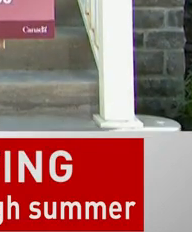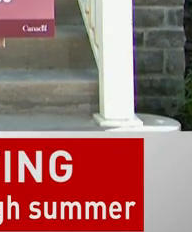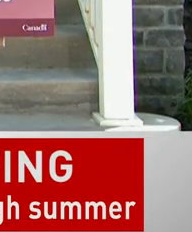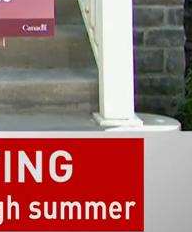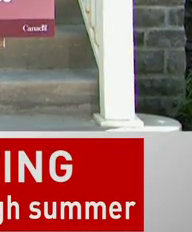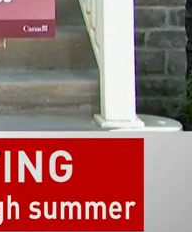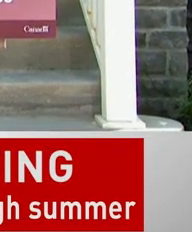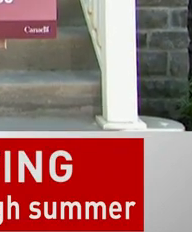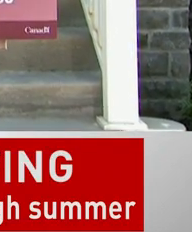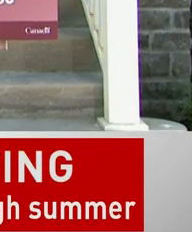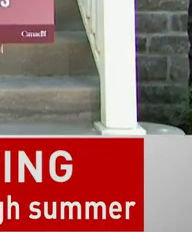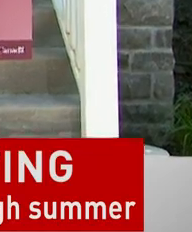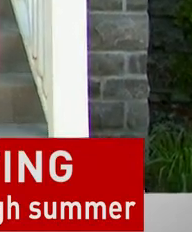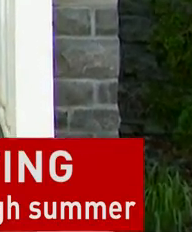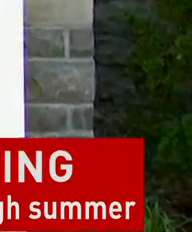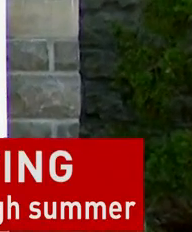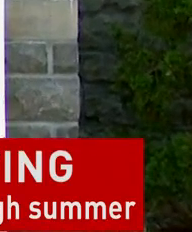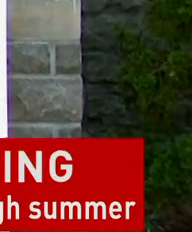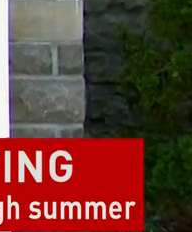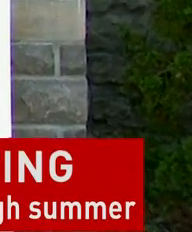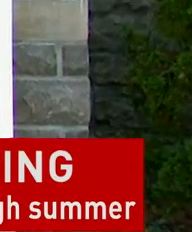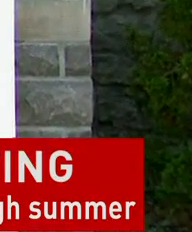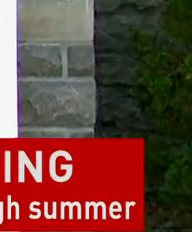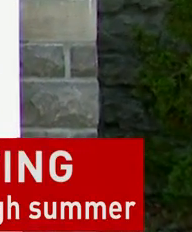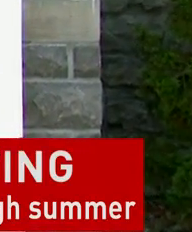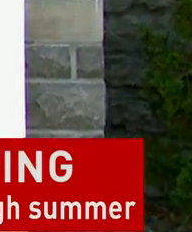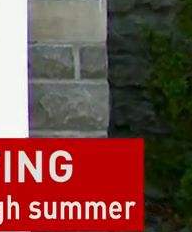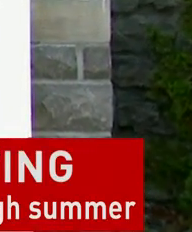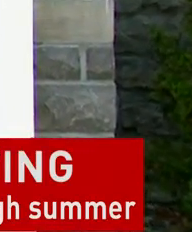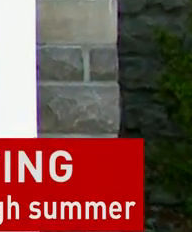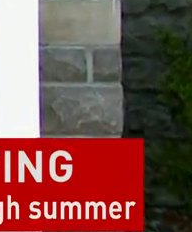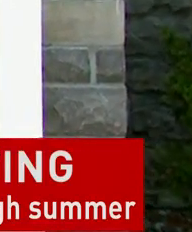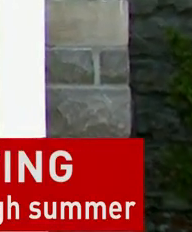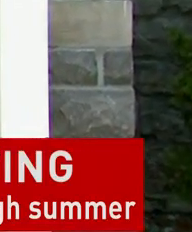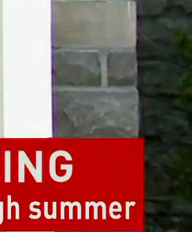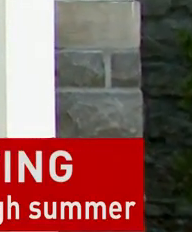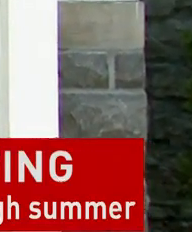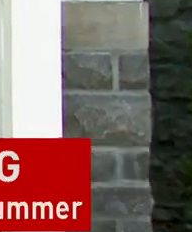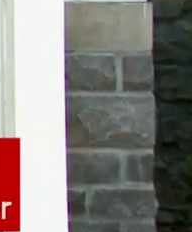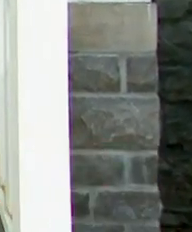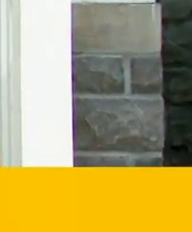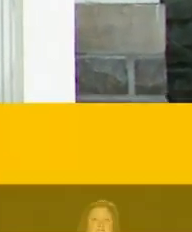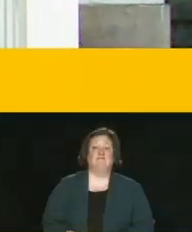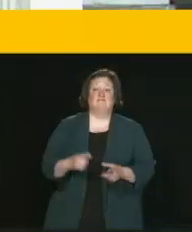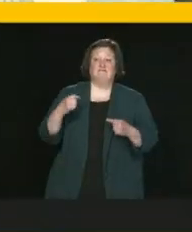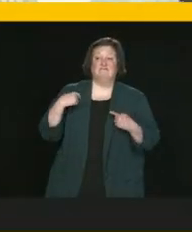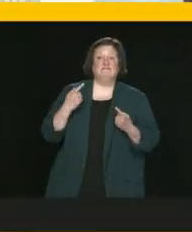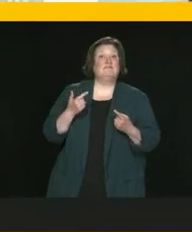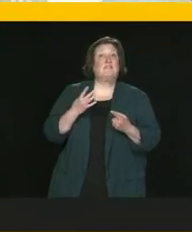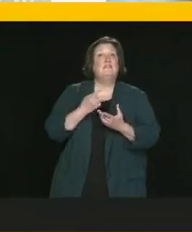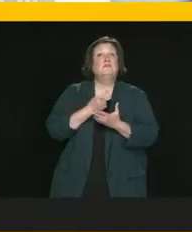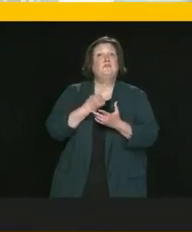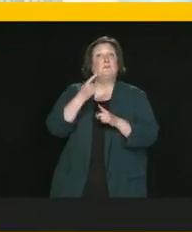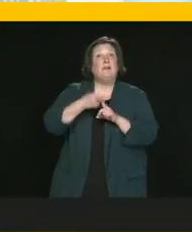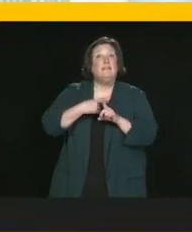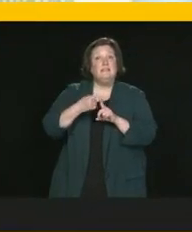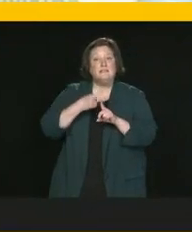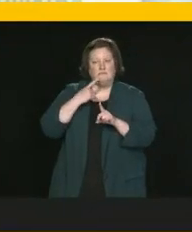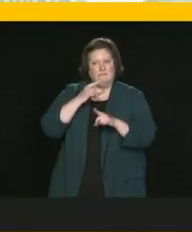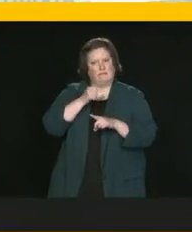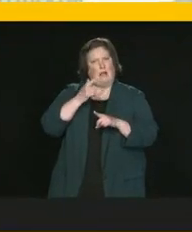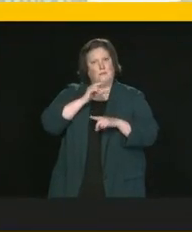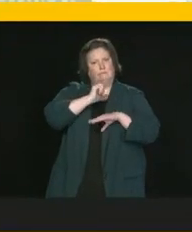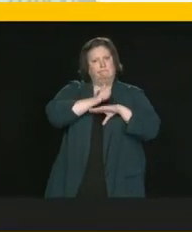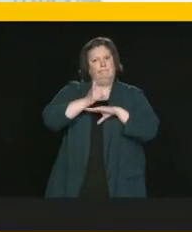taking place tomorrow. Don't know if he'll refer to that here, but here now, the Prime Minister of Canada. Over the past few months, we've introduced programs that are making